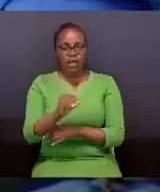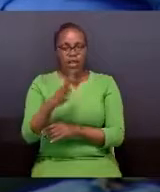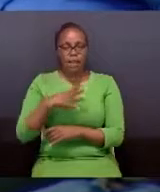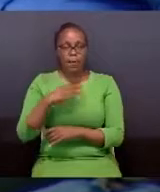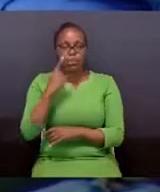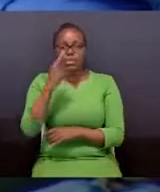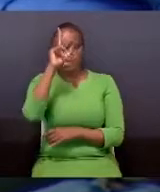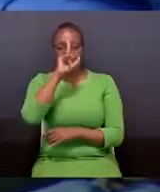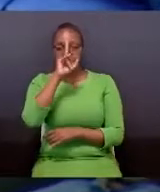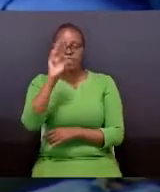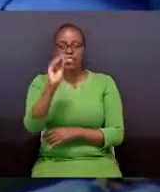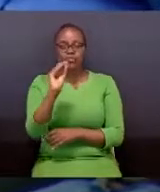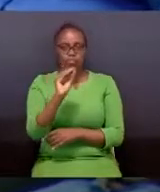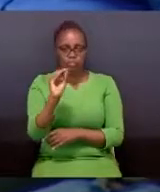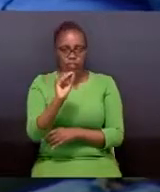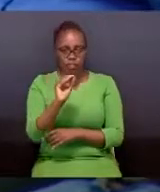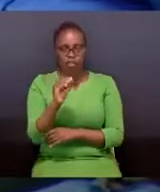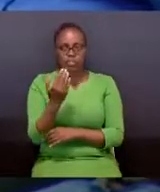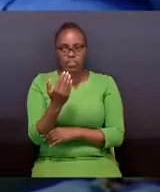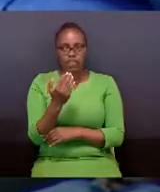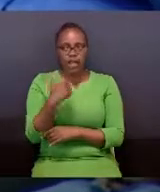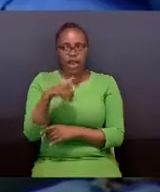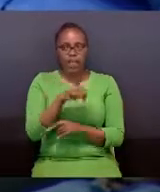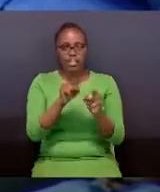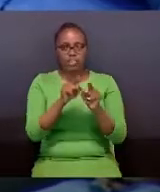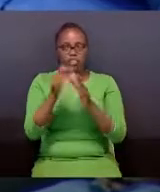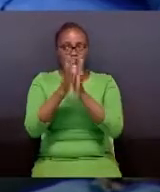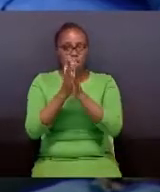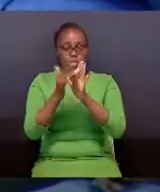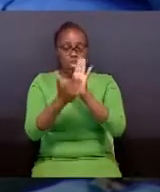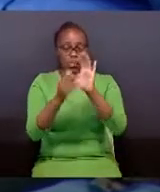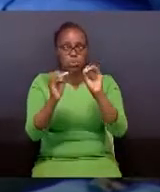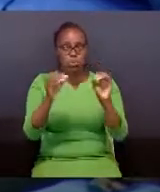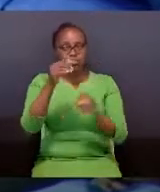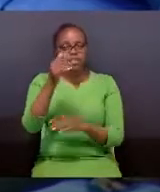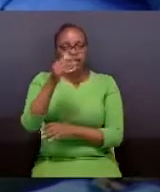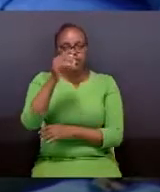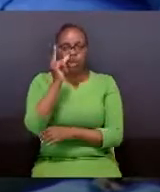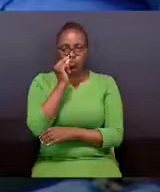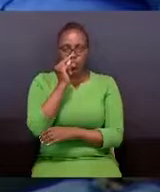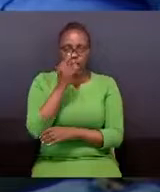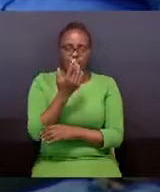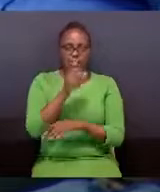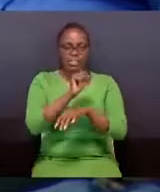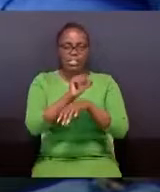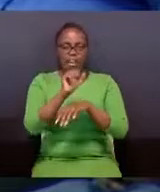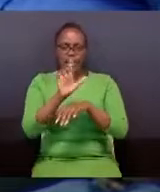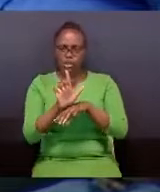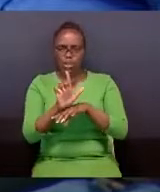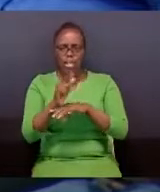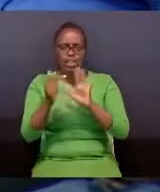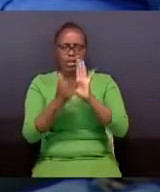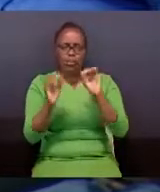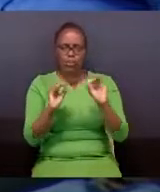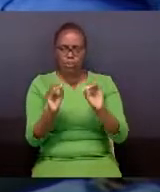taken seriously. Our things that are not being covered, like we had floods in Sudan, in Sierra Leone, it's not being covered. For